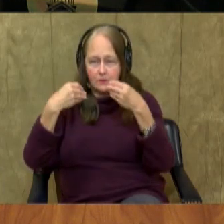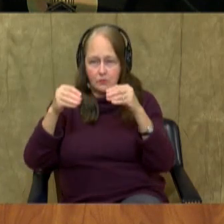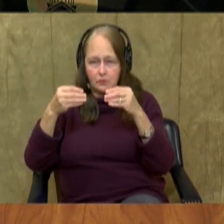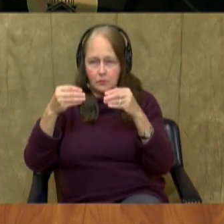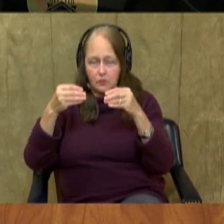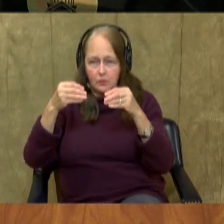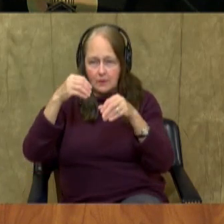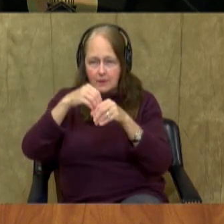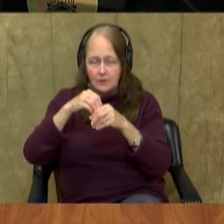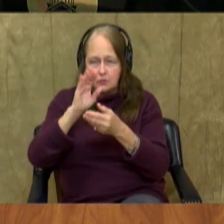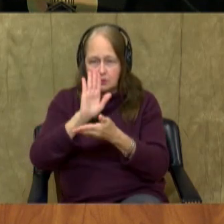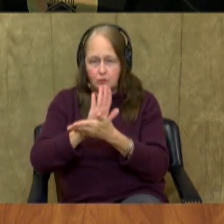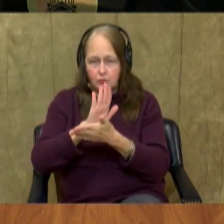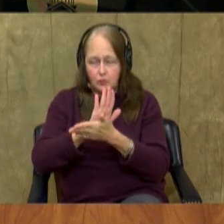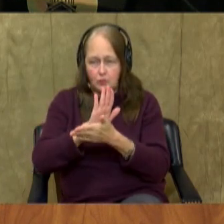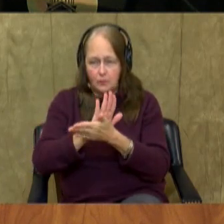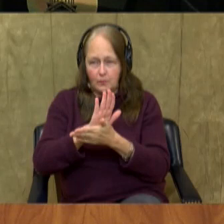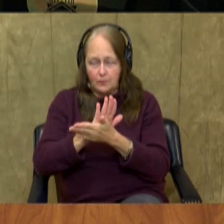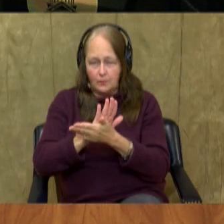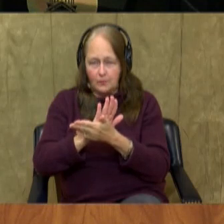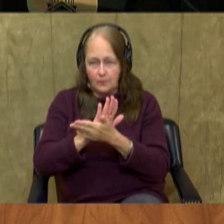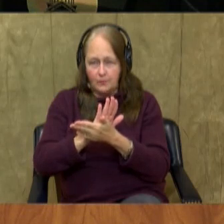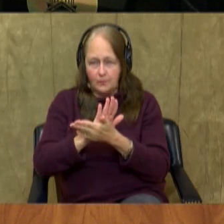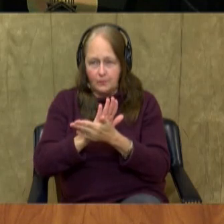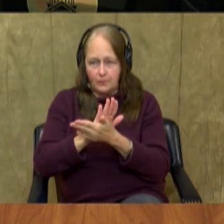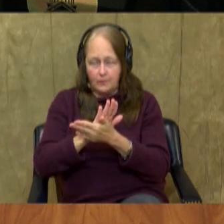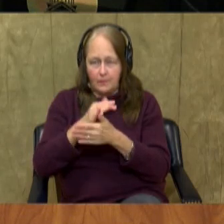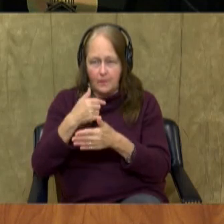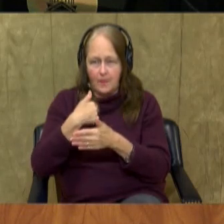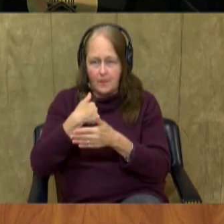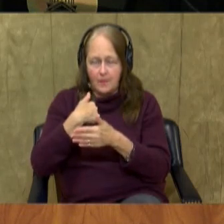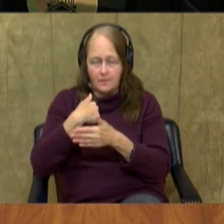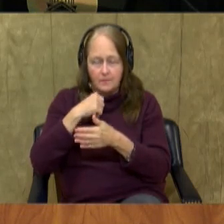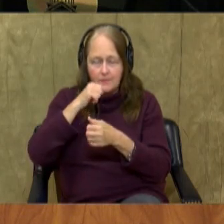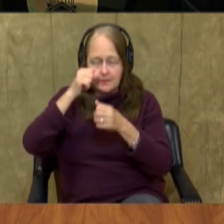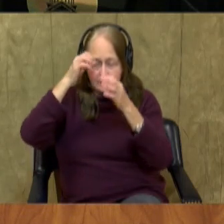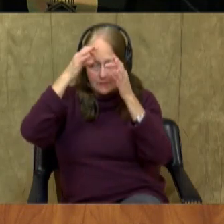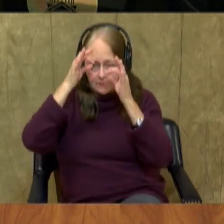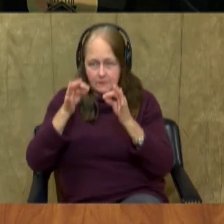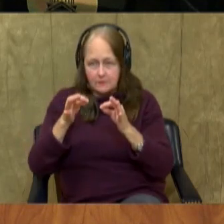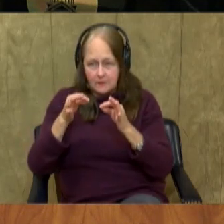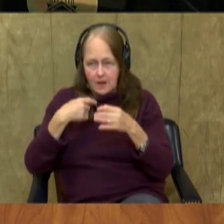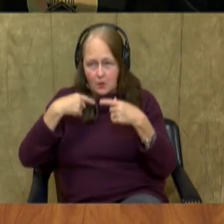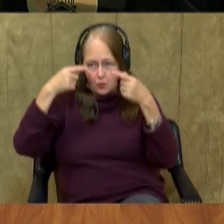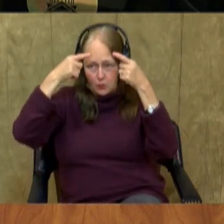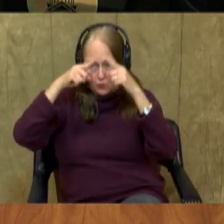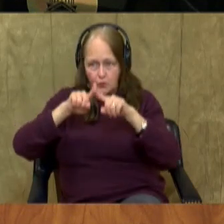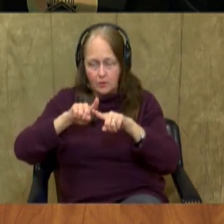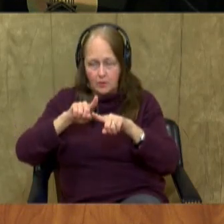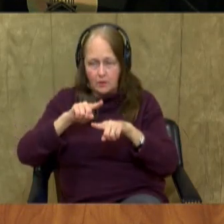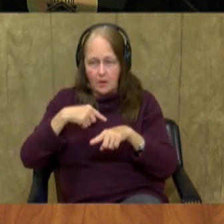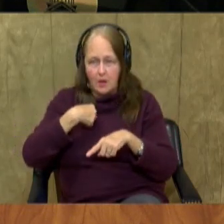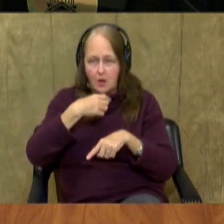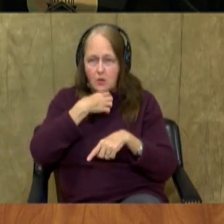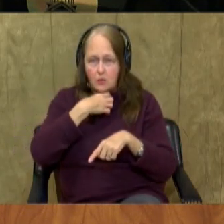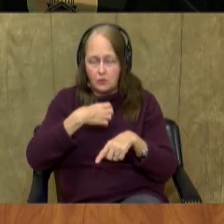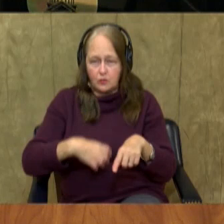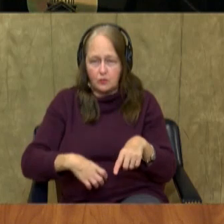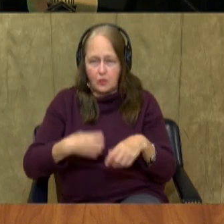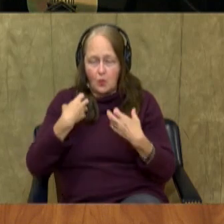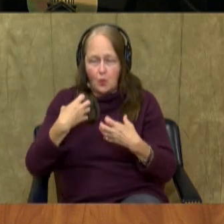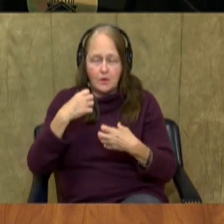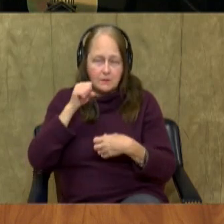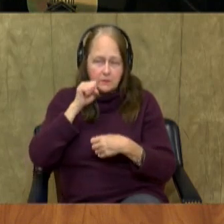know you agree with that. I don't know about this one. I'm kind of undecided. I agree if I'm hungry and I want a snack, but